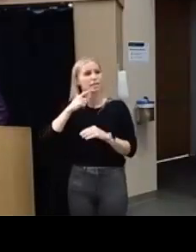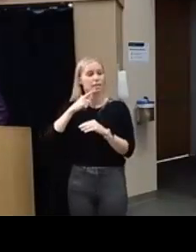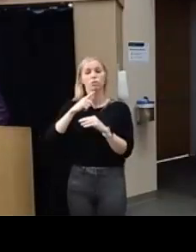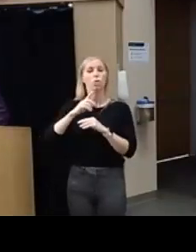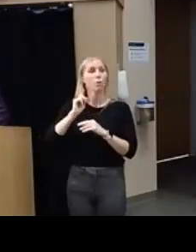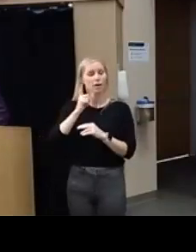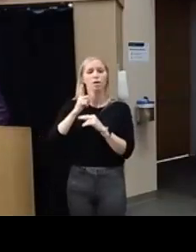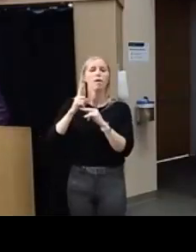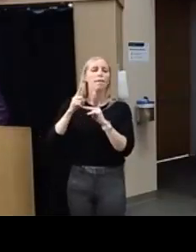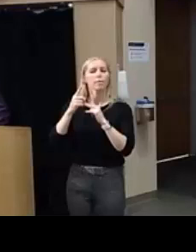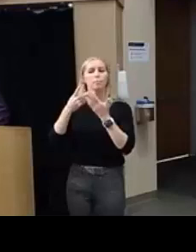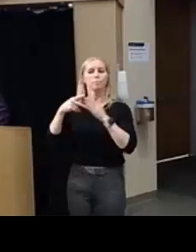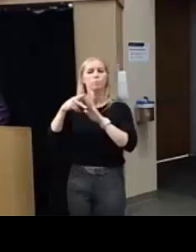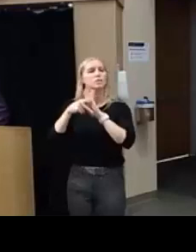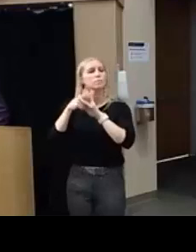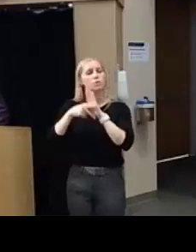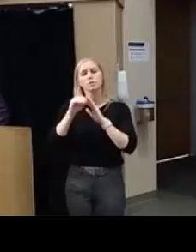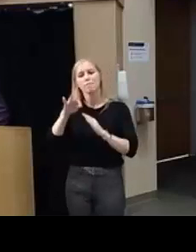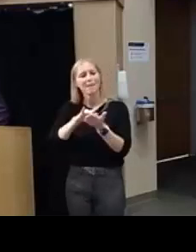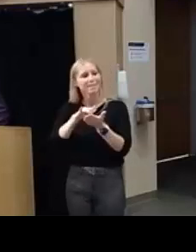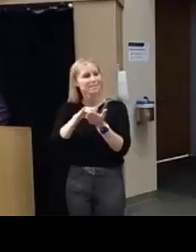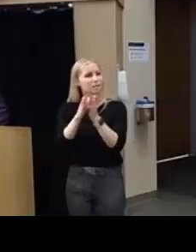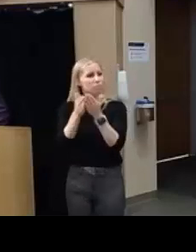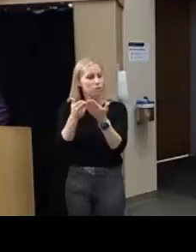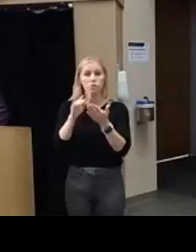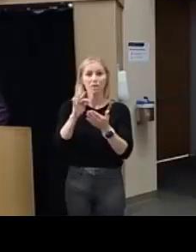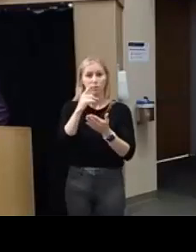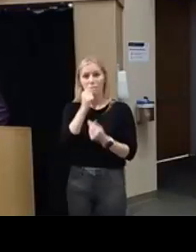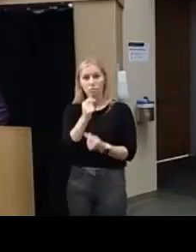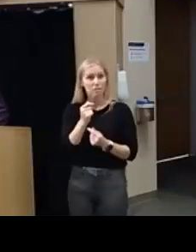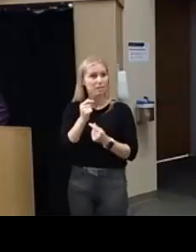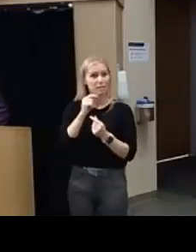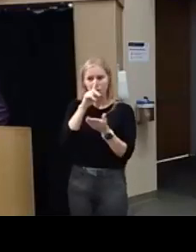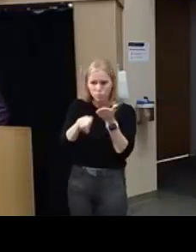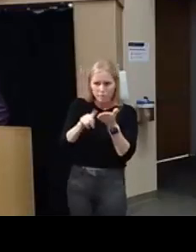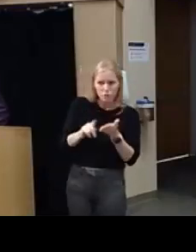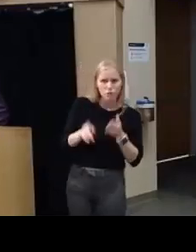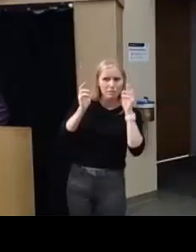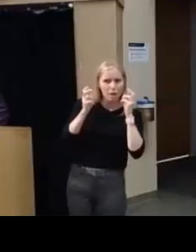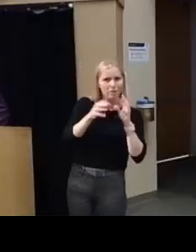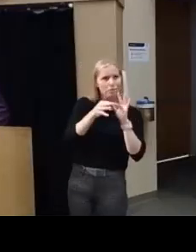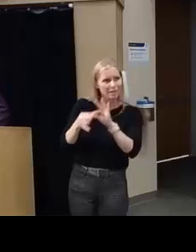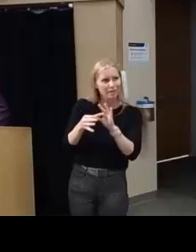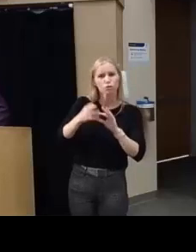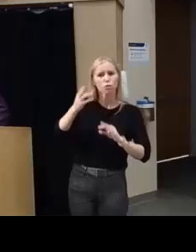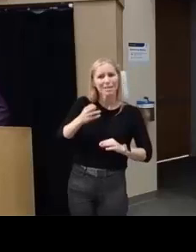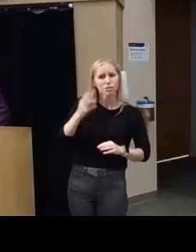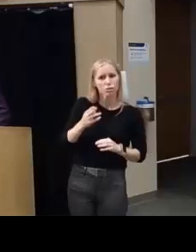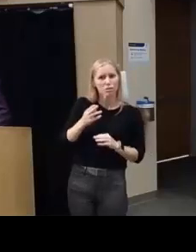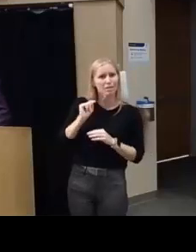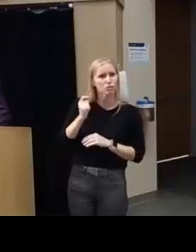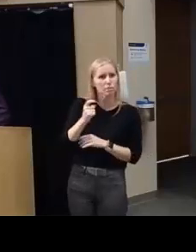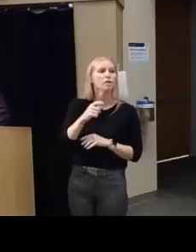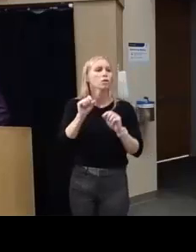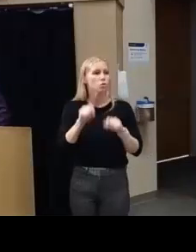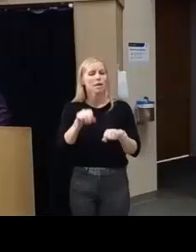any topic in American history for addiction treatment, you can look at the William White papers